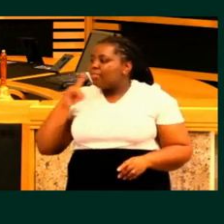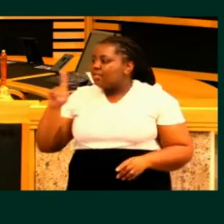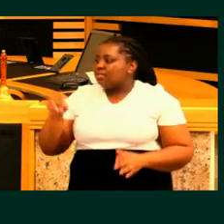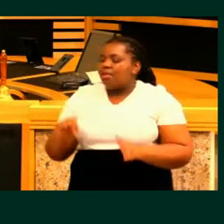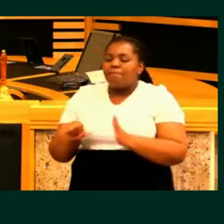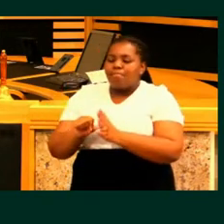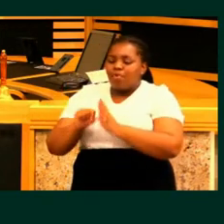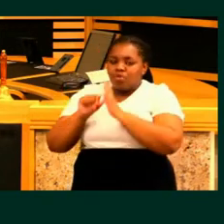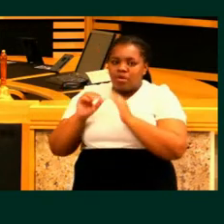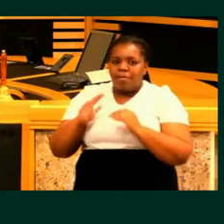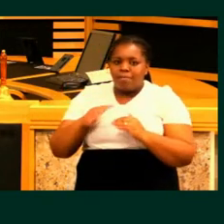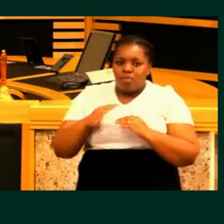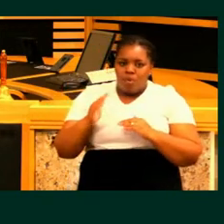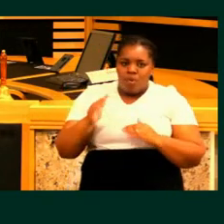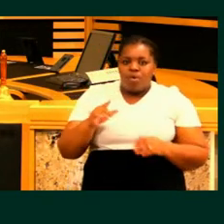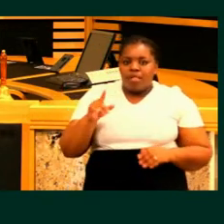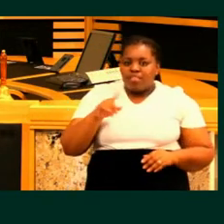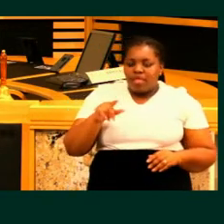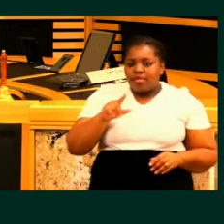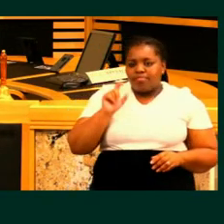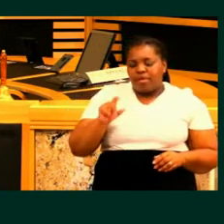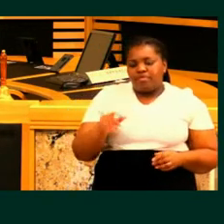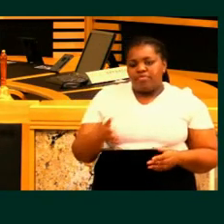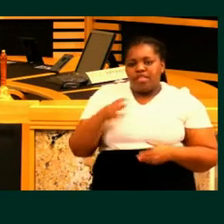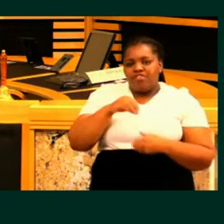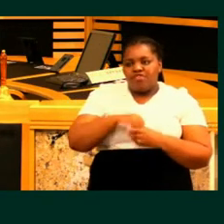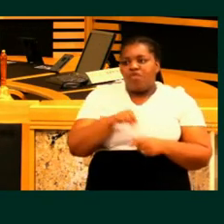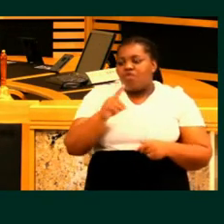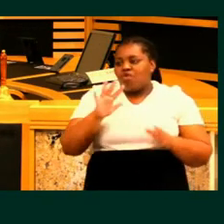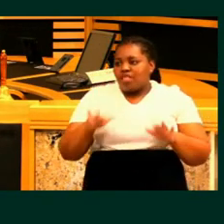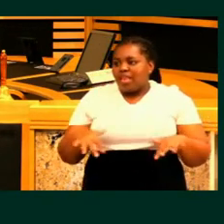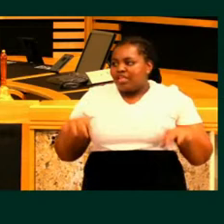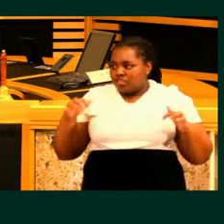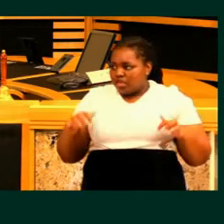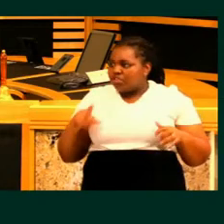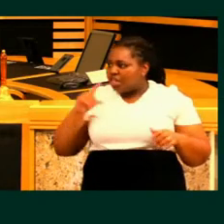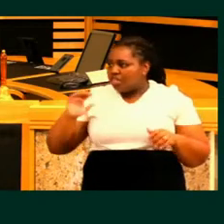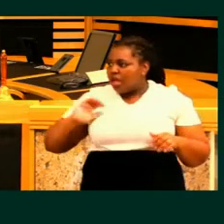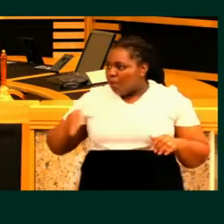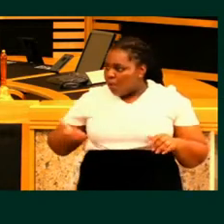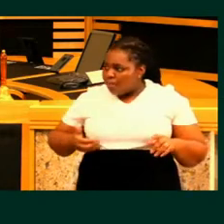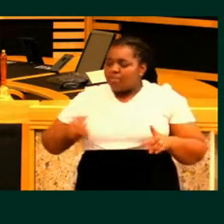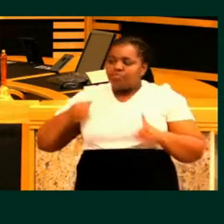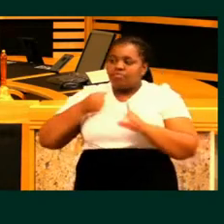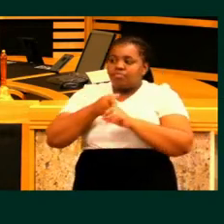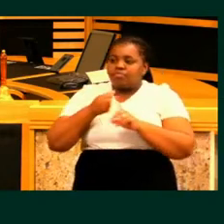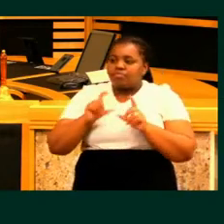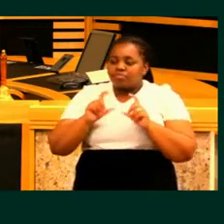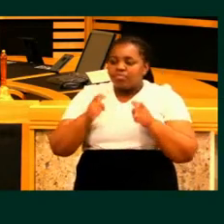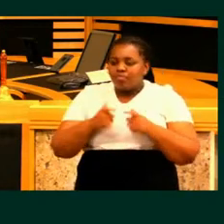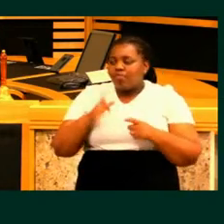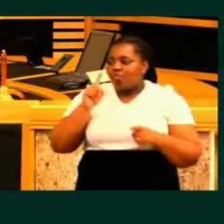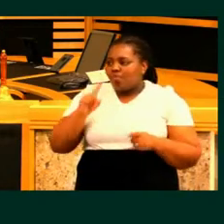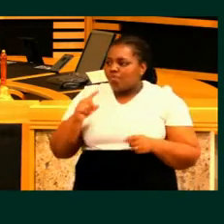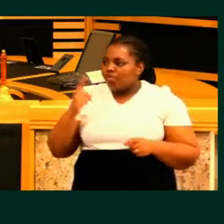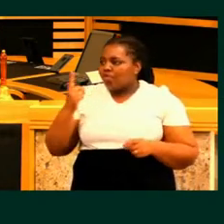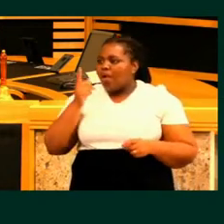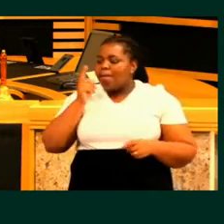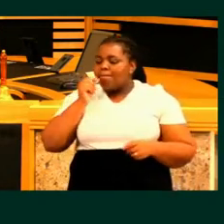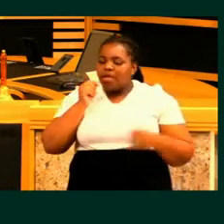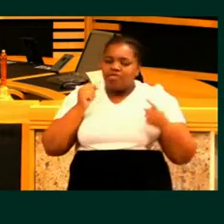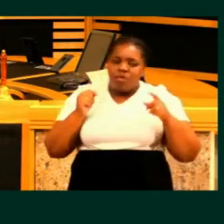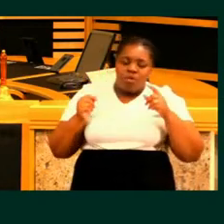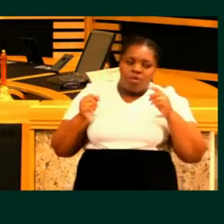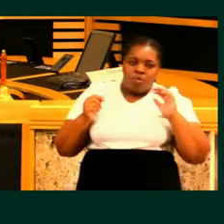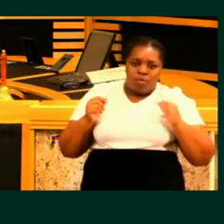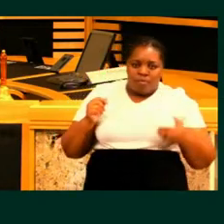to create a platform for them to be involved within the legislature the women's CA standing committee excludes them because it's only men for women a